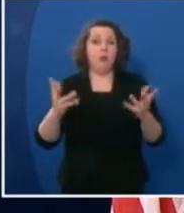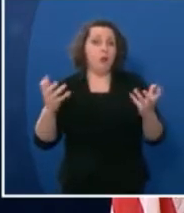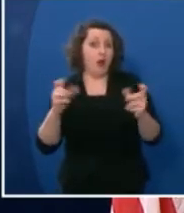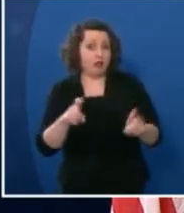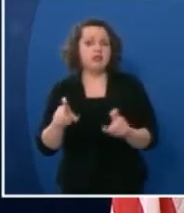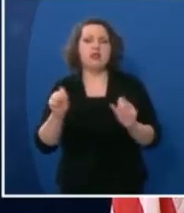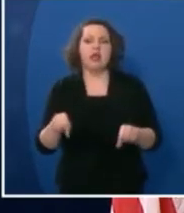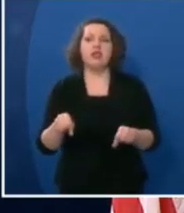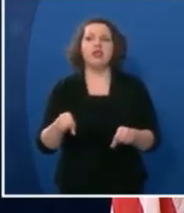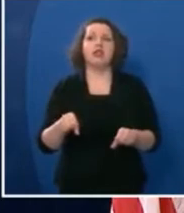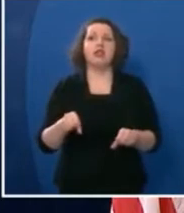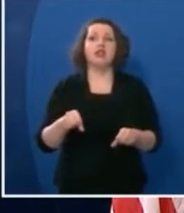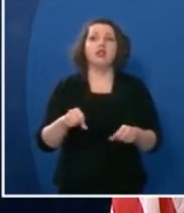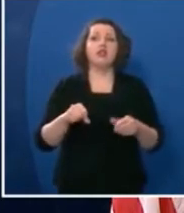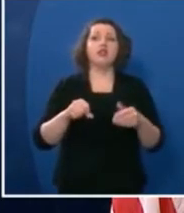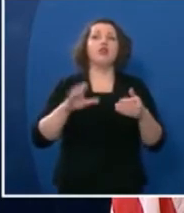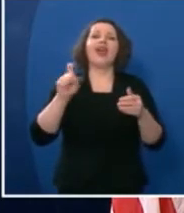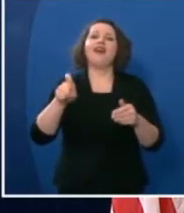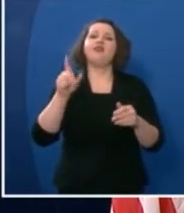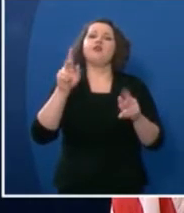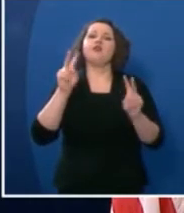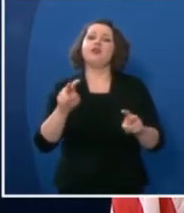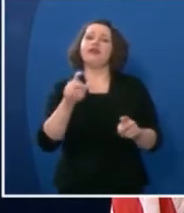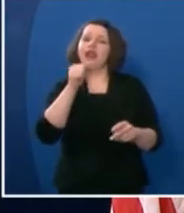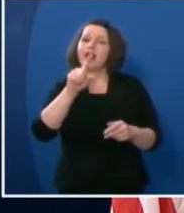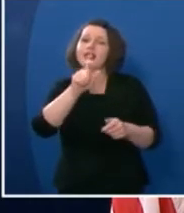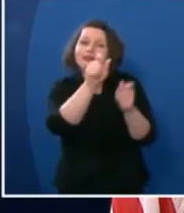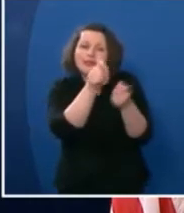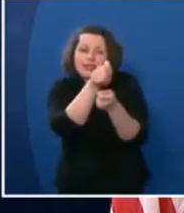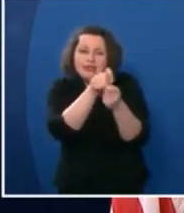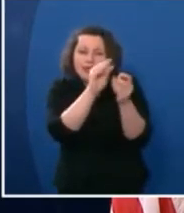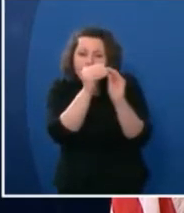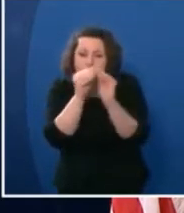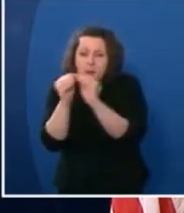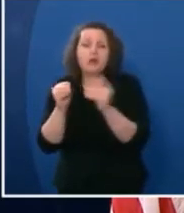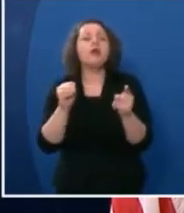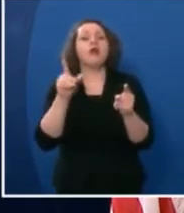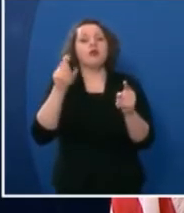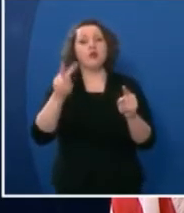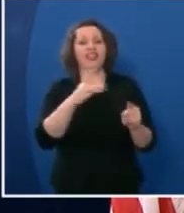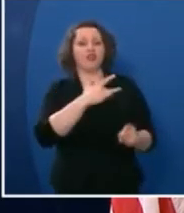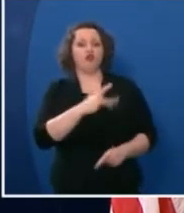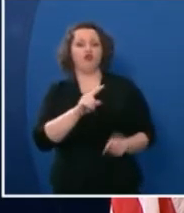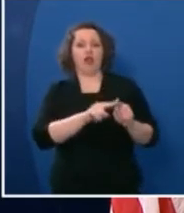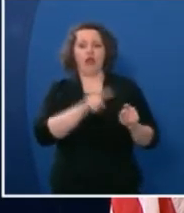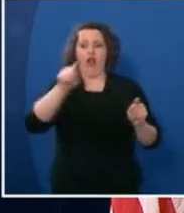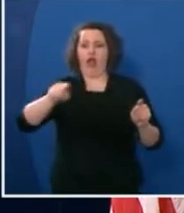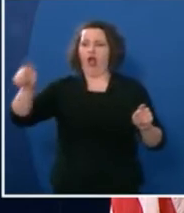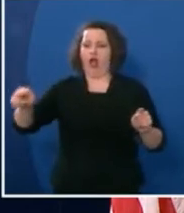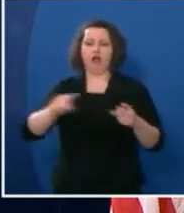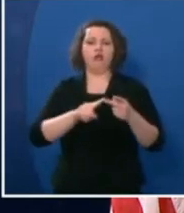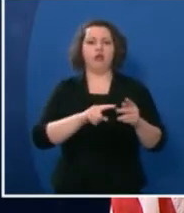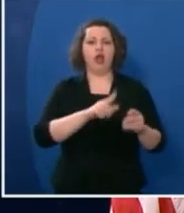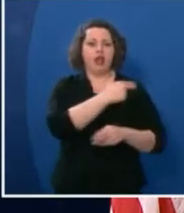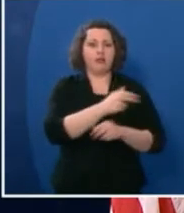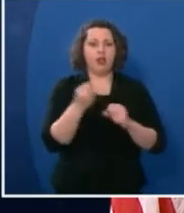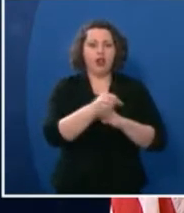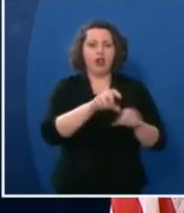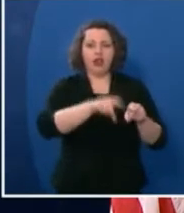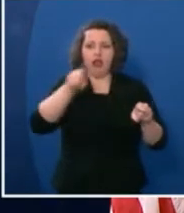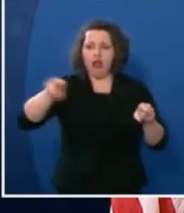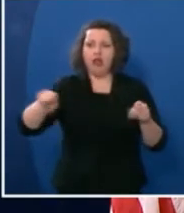at the numbers, at the positive. We got to look at trends. We got to look at 14-day trends. We got to look at 3-day trends. We got to look at hospitalization trends. We've got to look at positivity. We've got